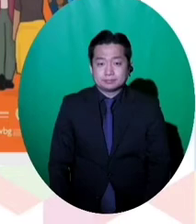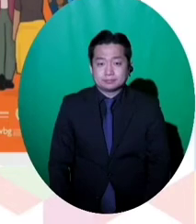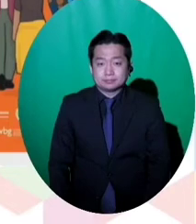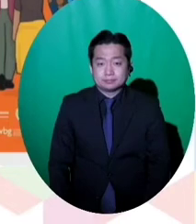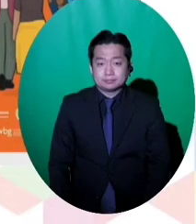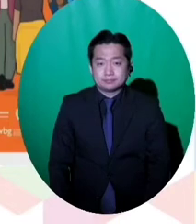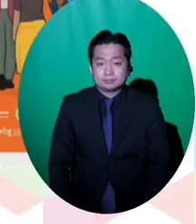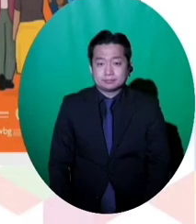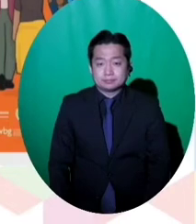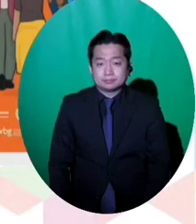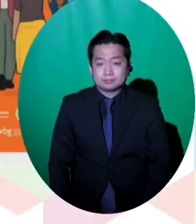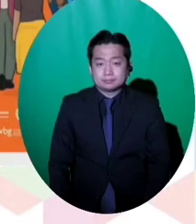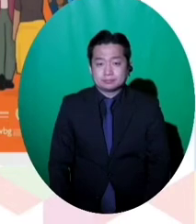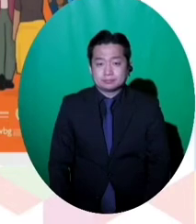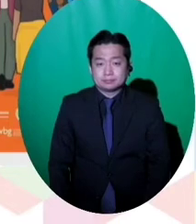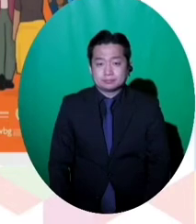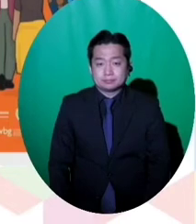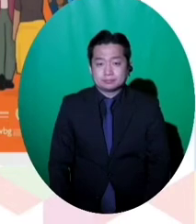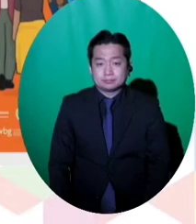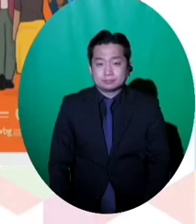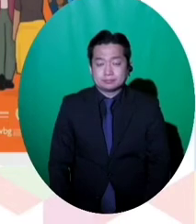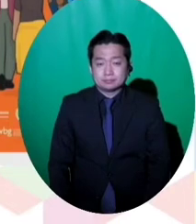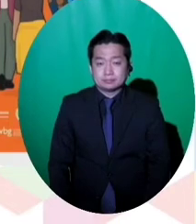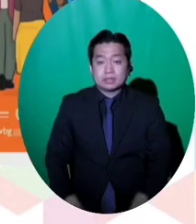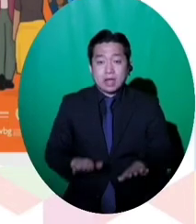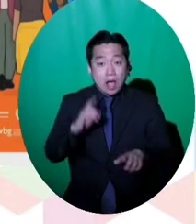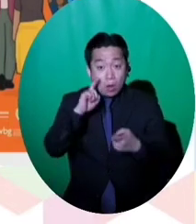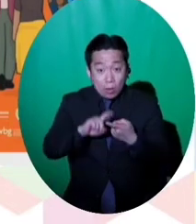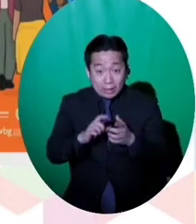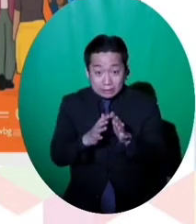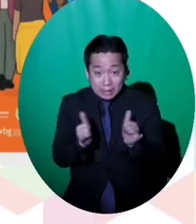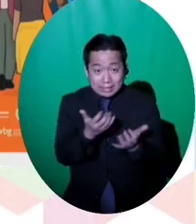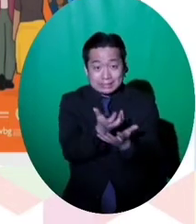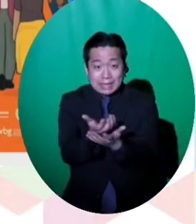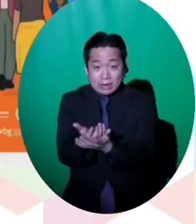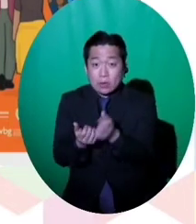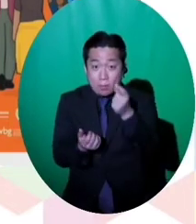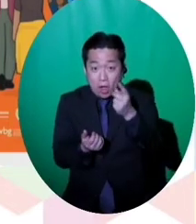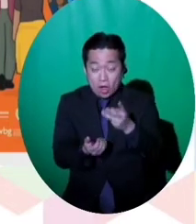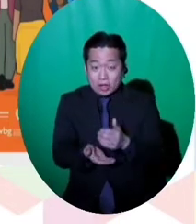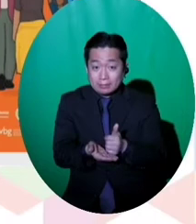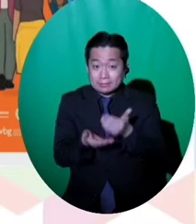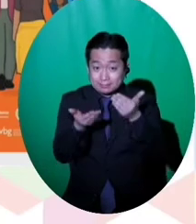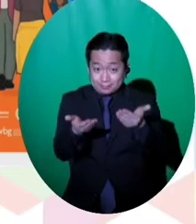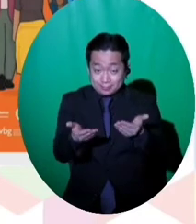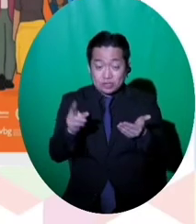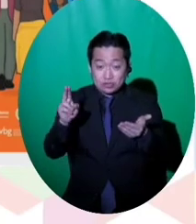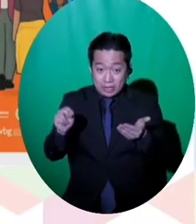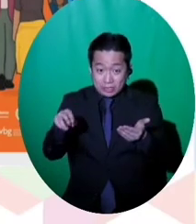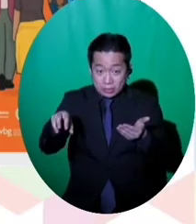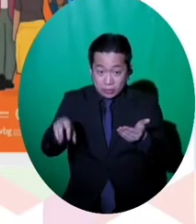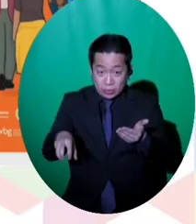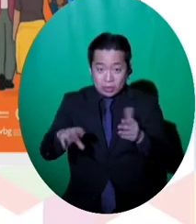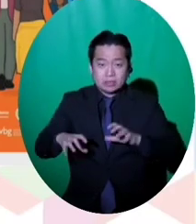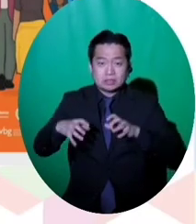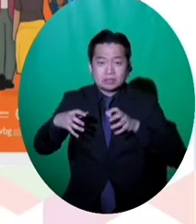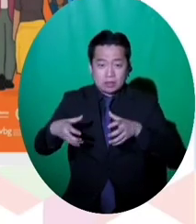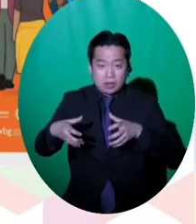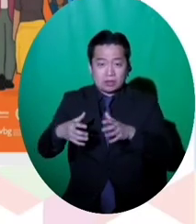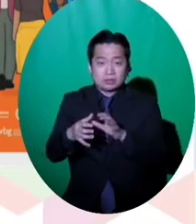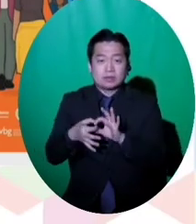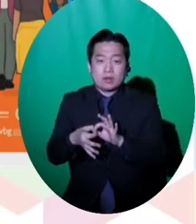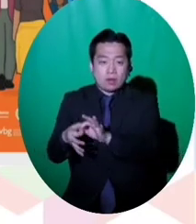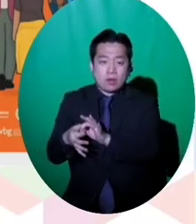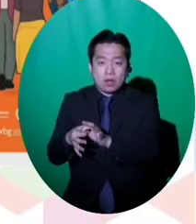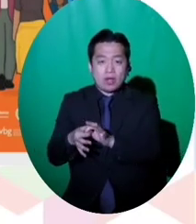The United Nations has sponsored a global alliance for care. There are a lot of resources there and a lot of activism that is